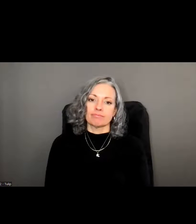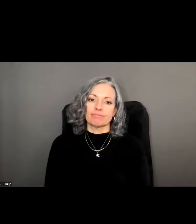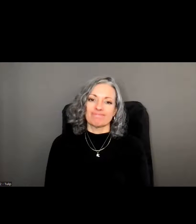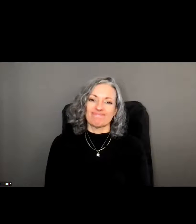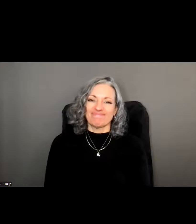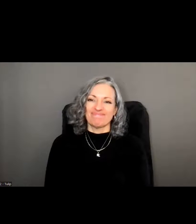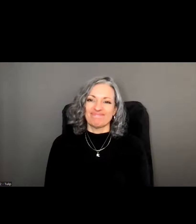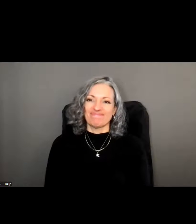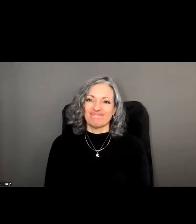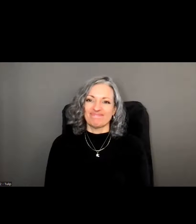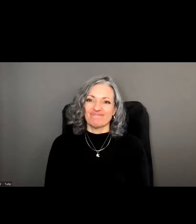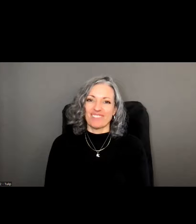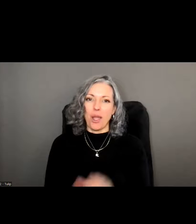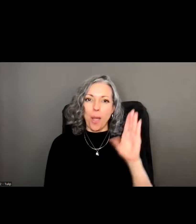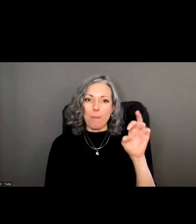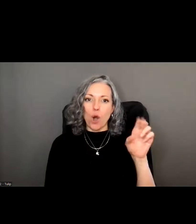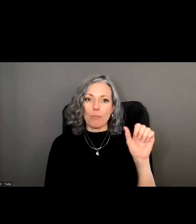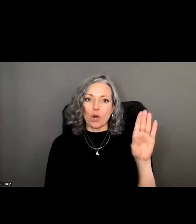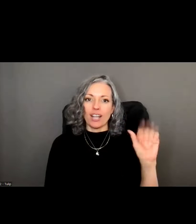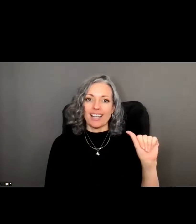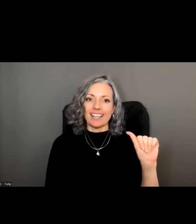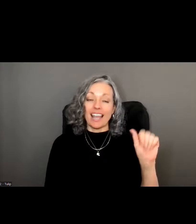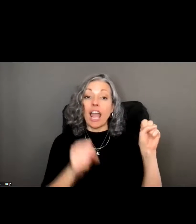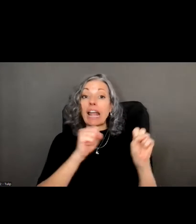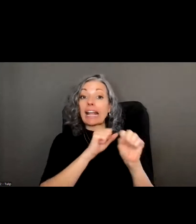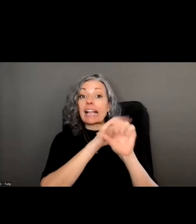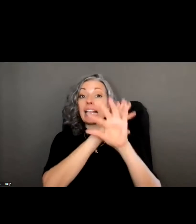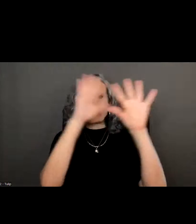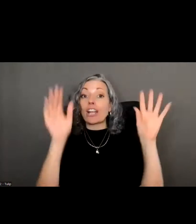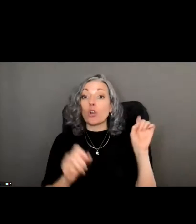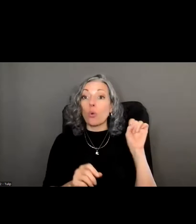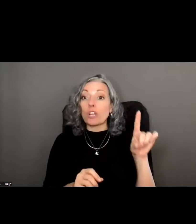Hey, Wynn, this is Barbara. So can I just clarify a question? Sure.